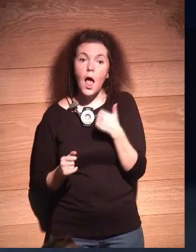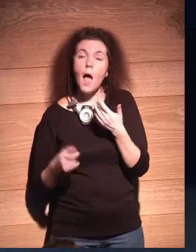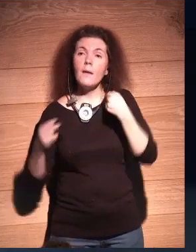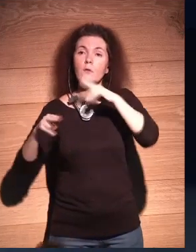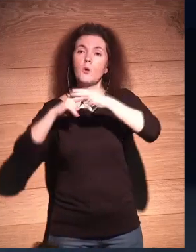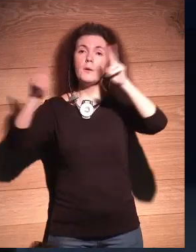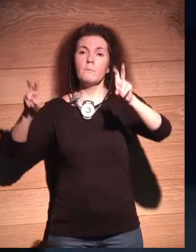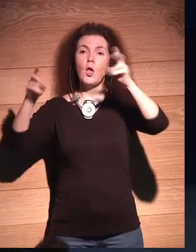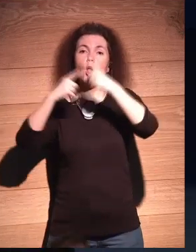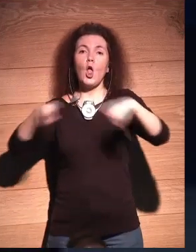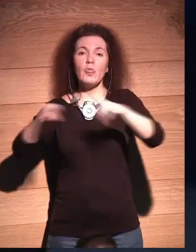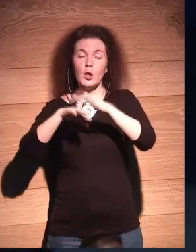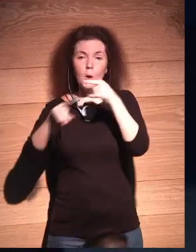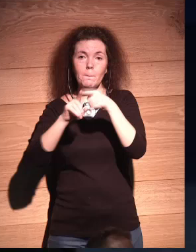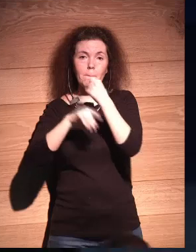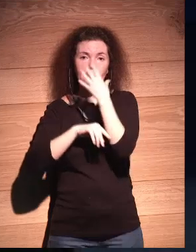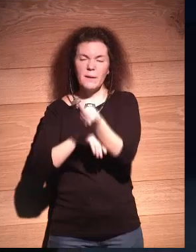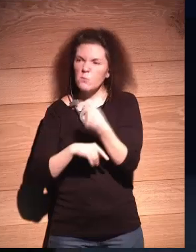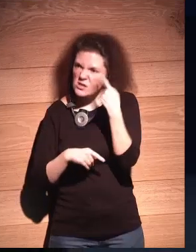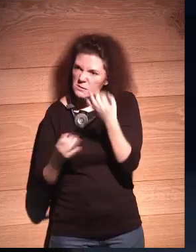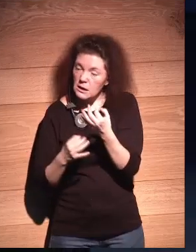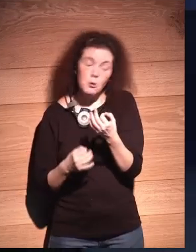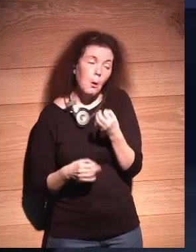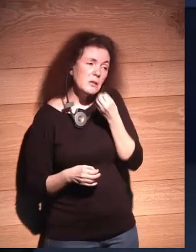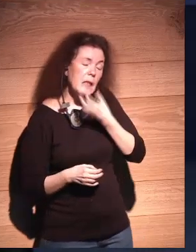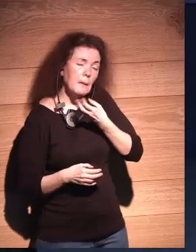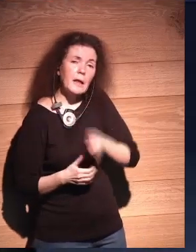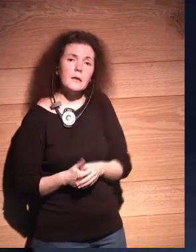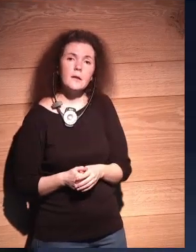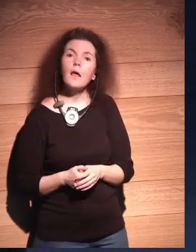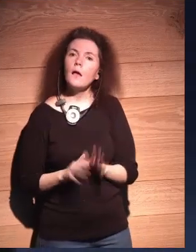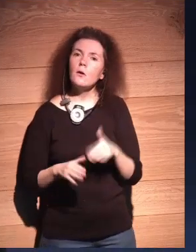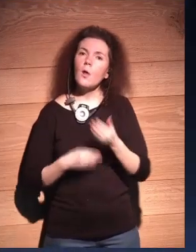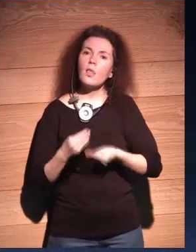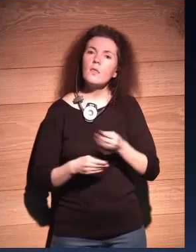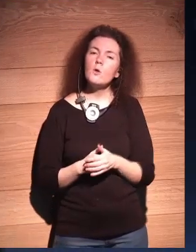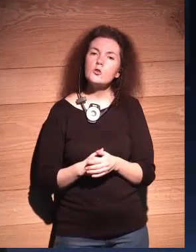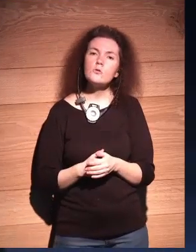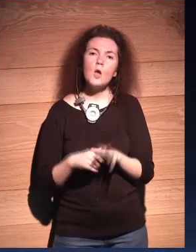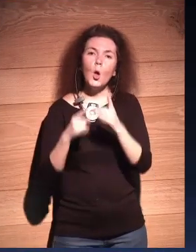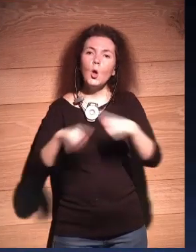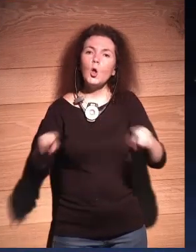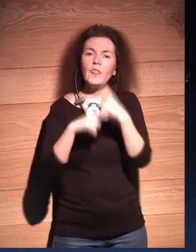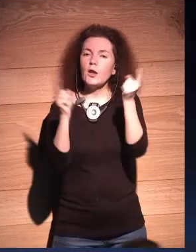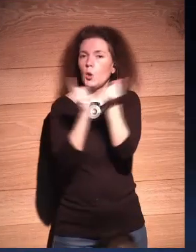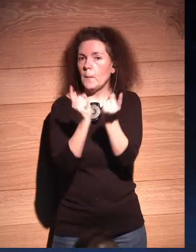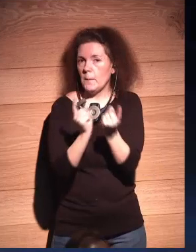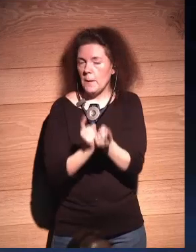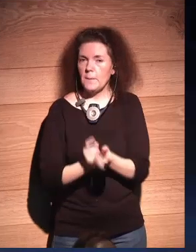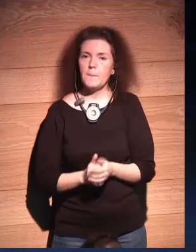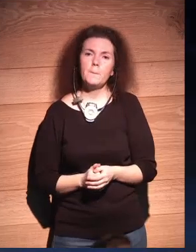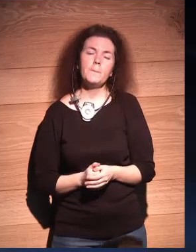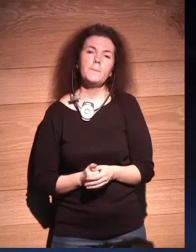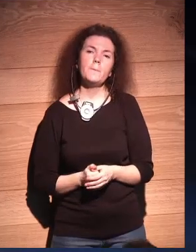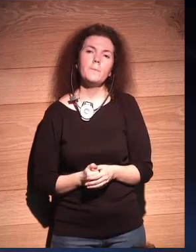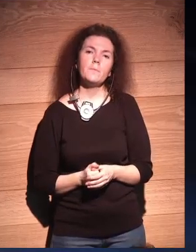So we did this concert, and it was short, and it it was